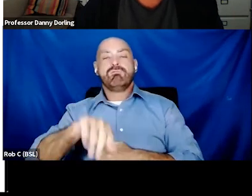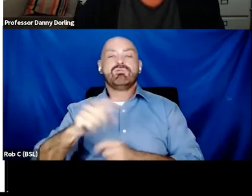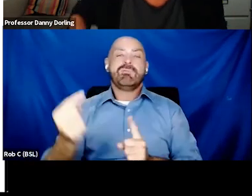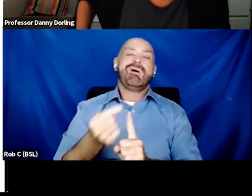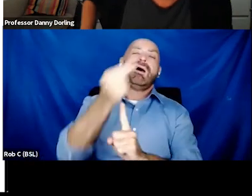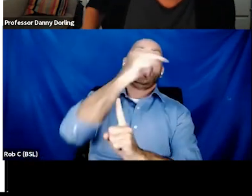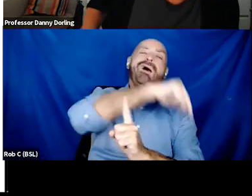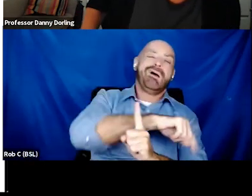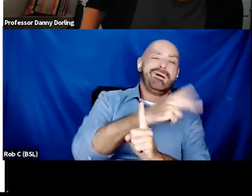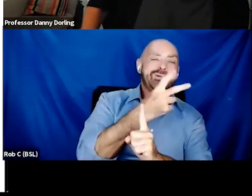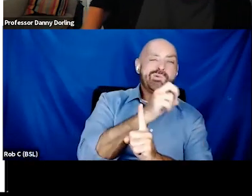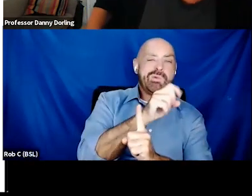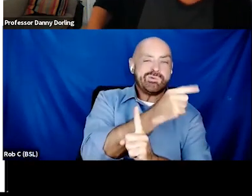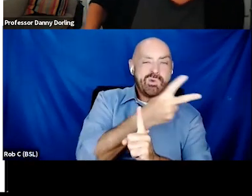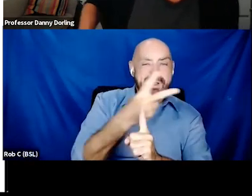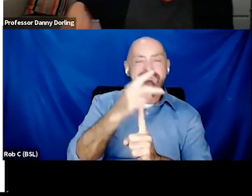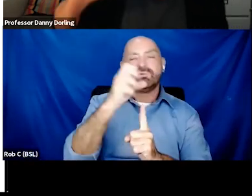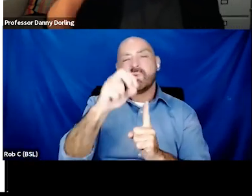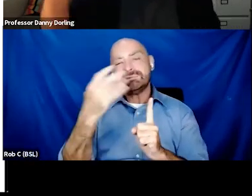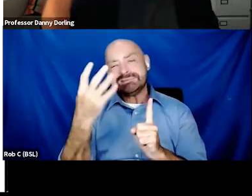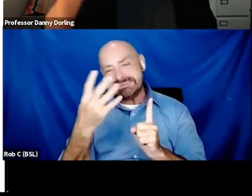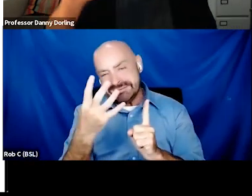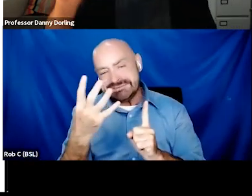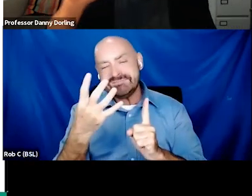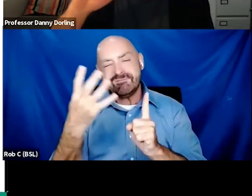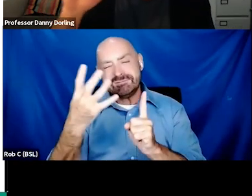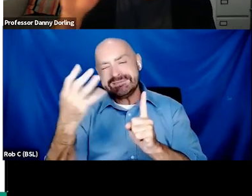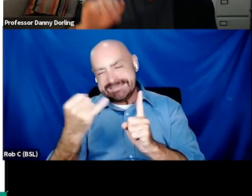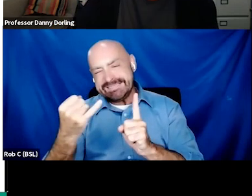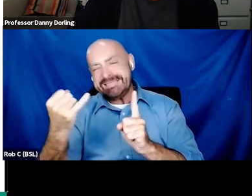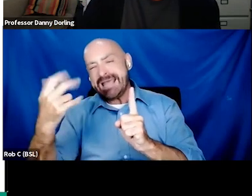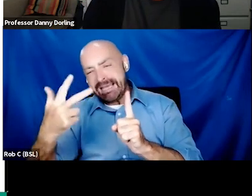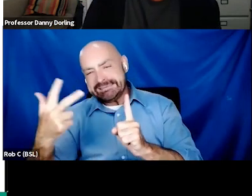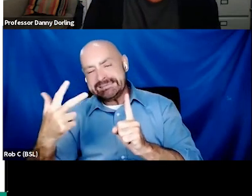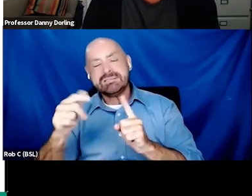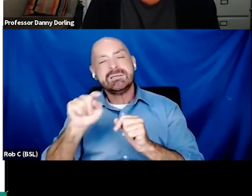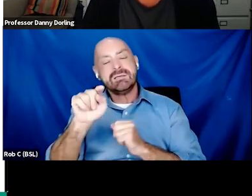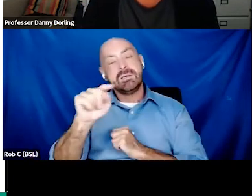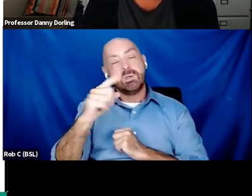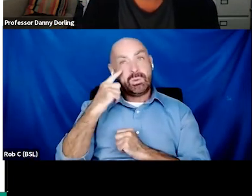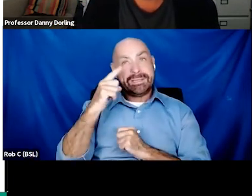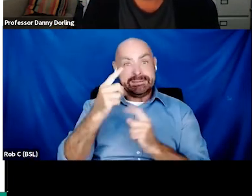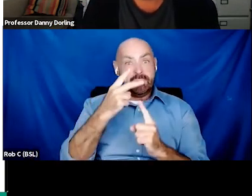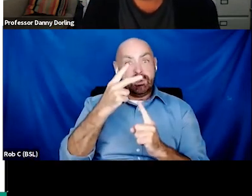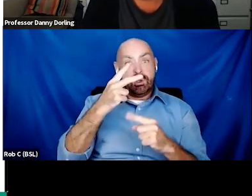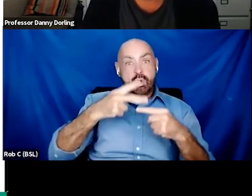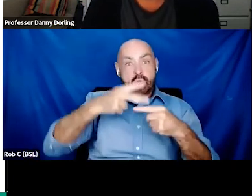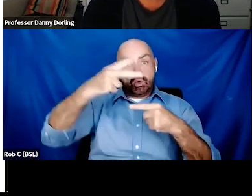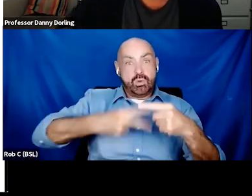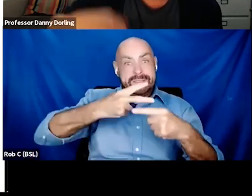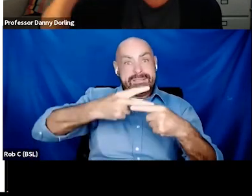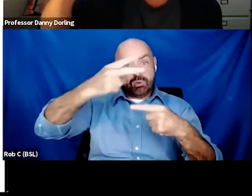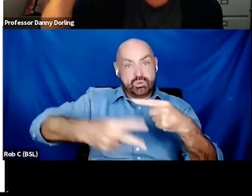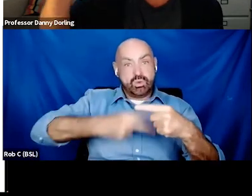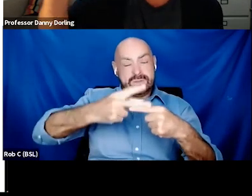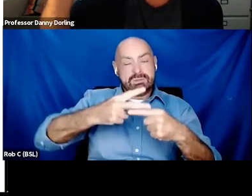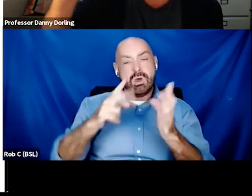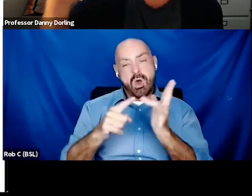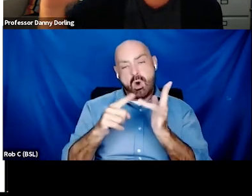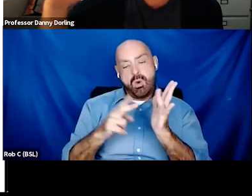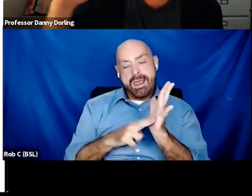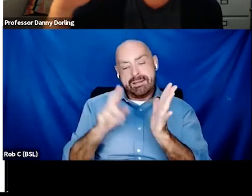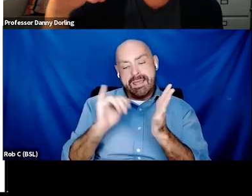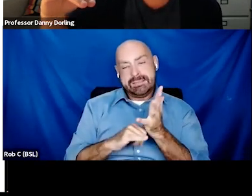2014, 2016, 2018. And you can see that every 2 years, the ONS